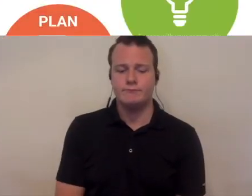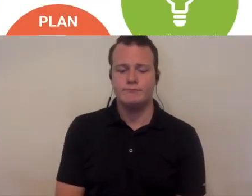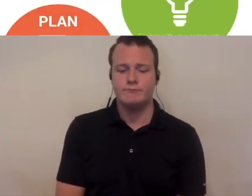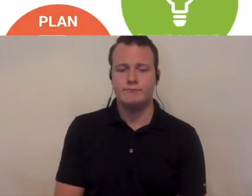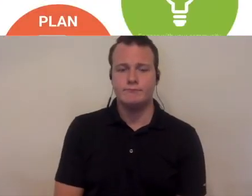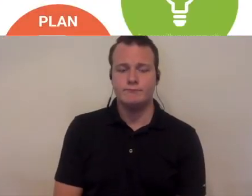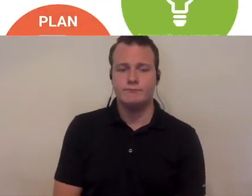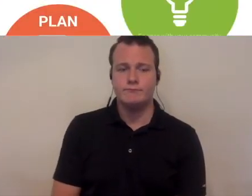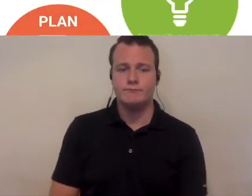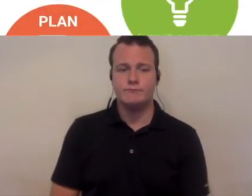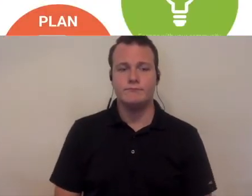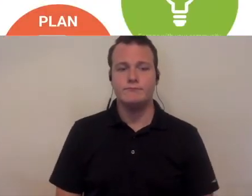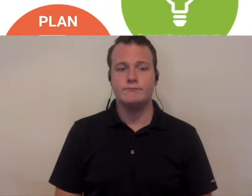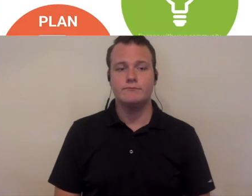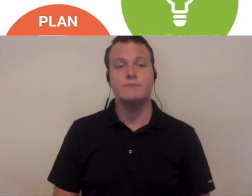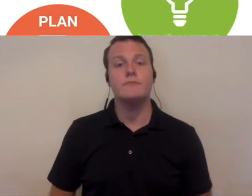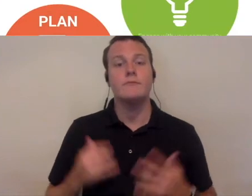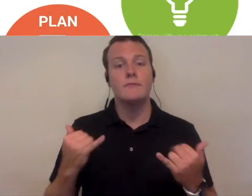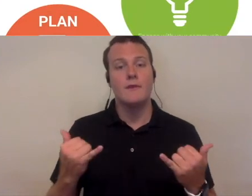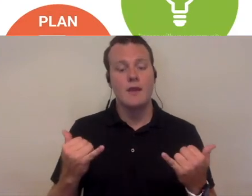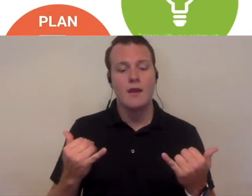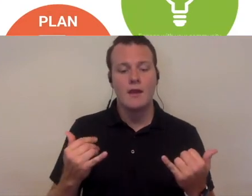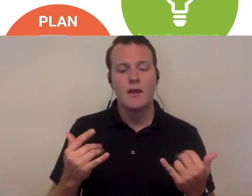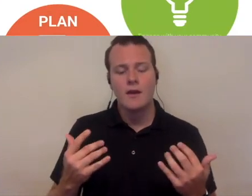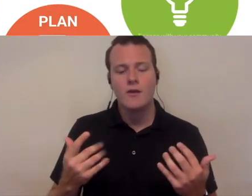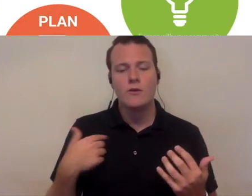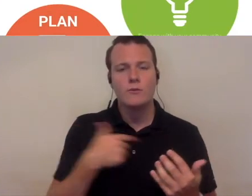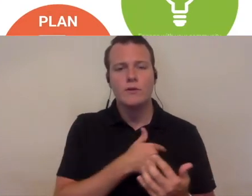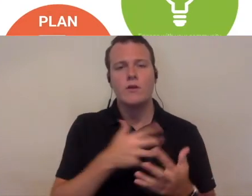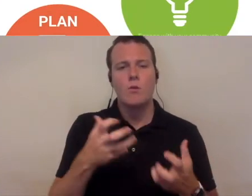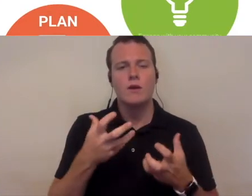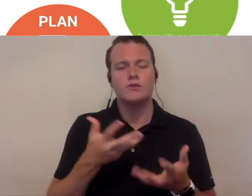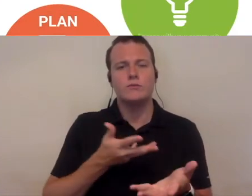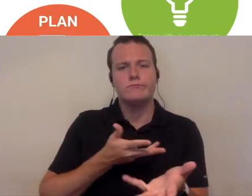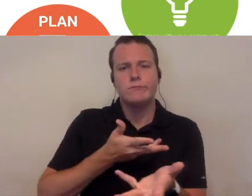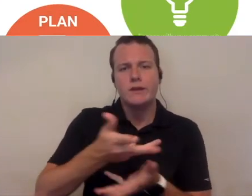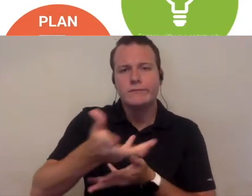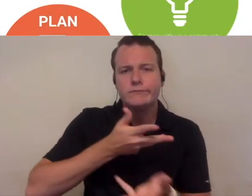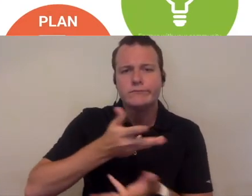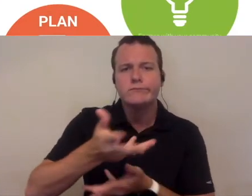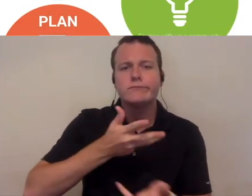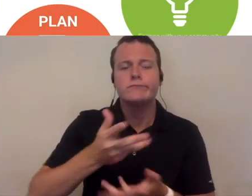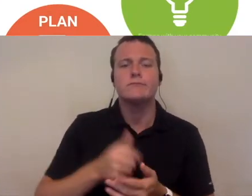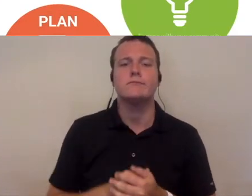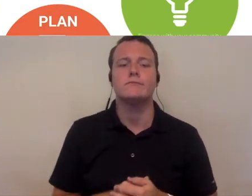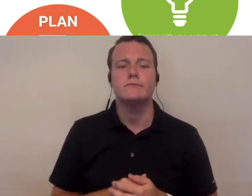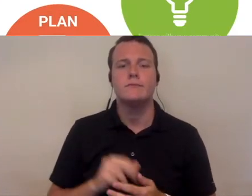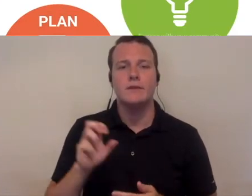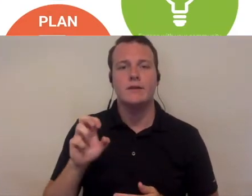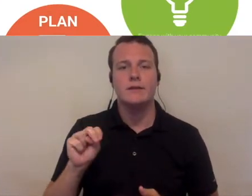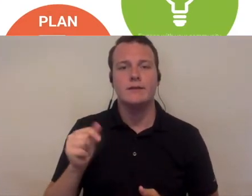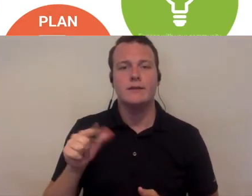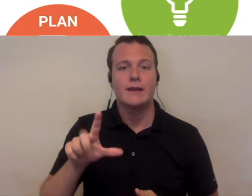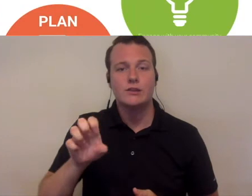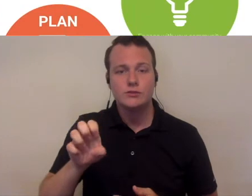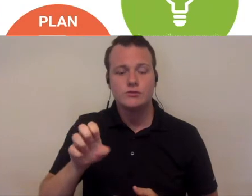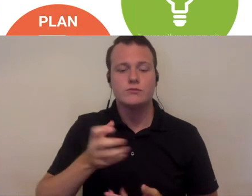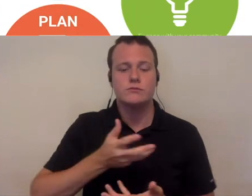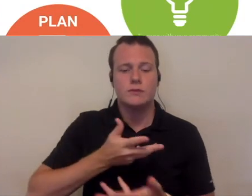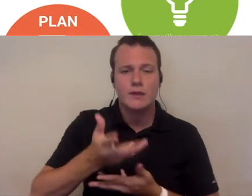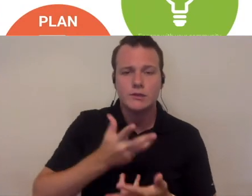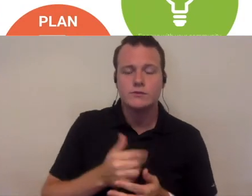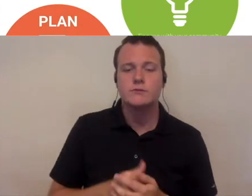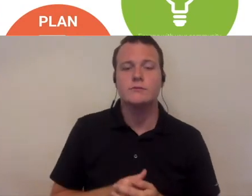So we want to engage. We want to engage when we go to meet with these physicians and these different groups. And so you want